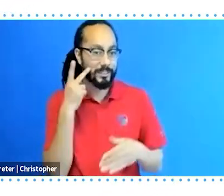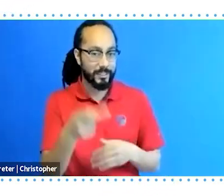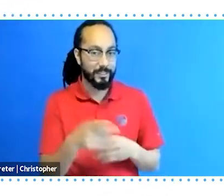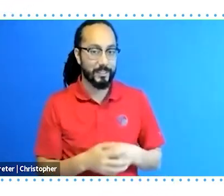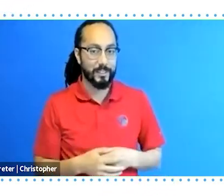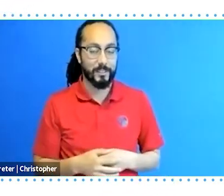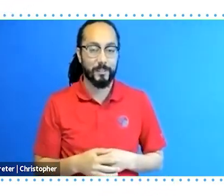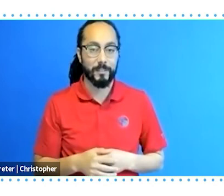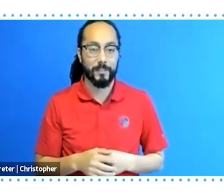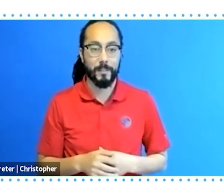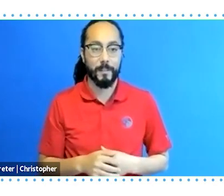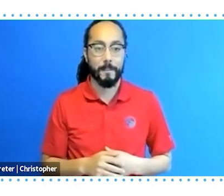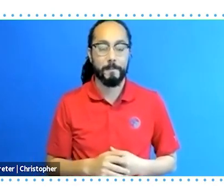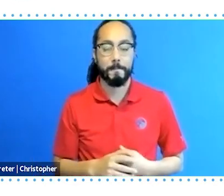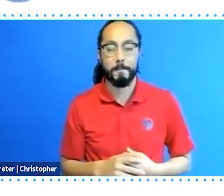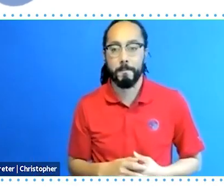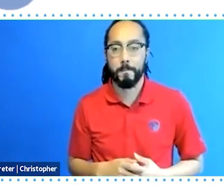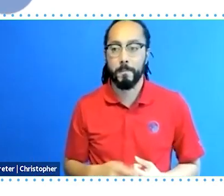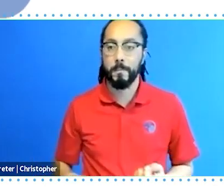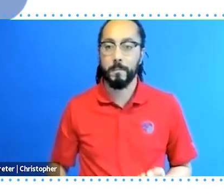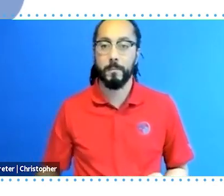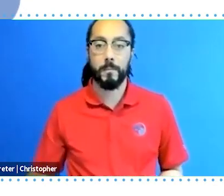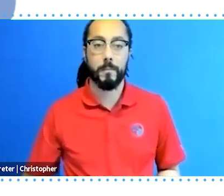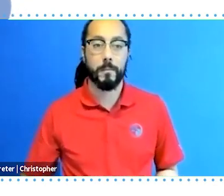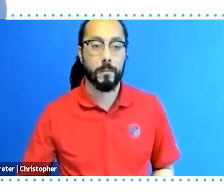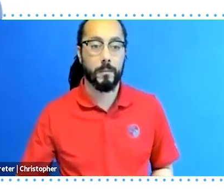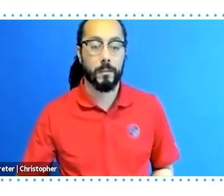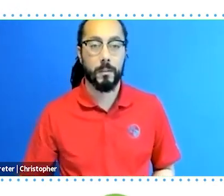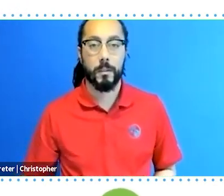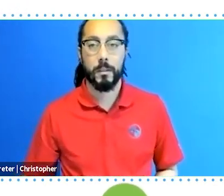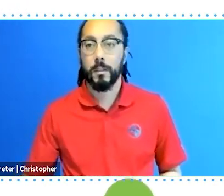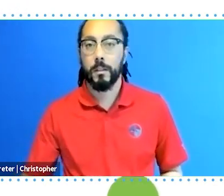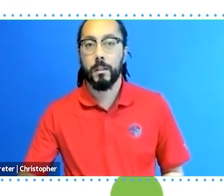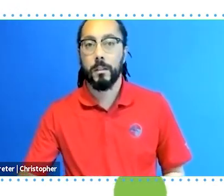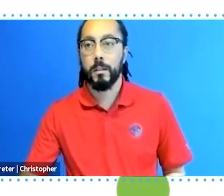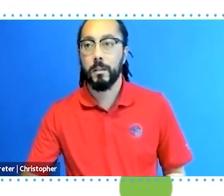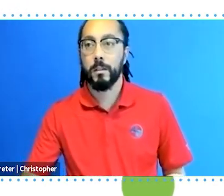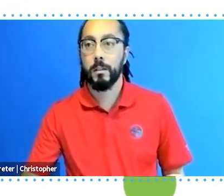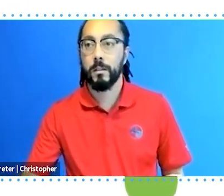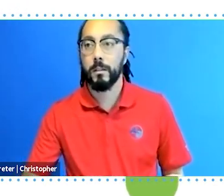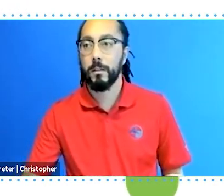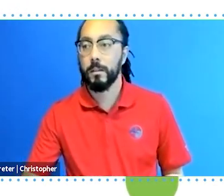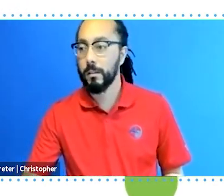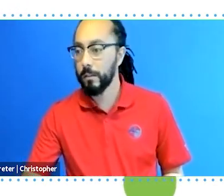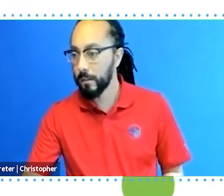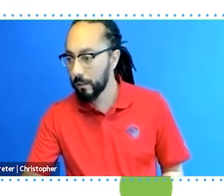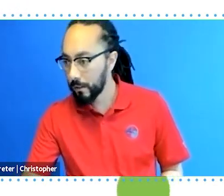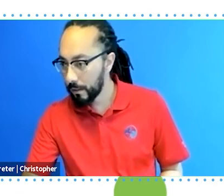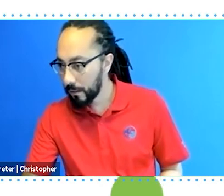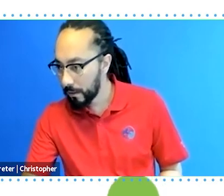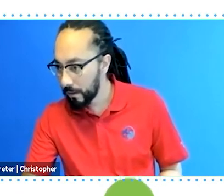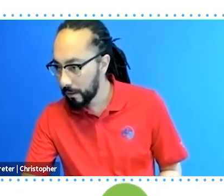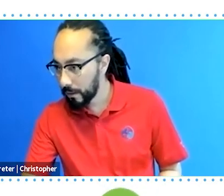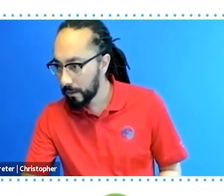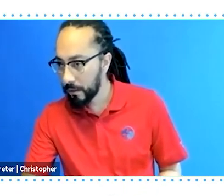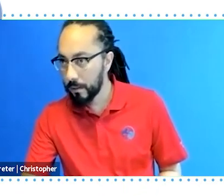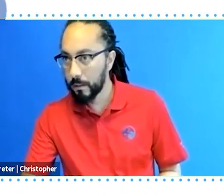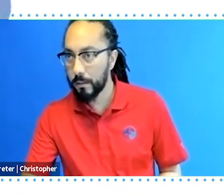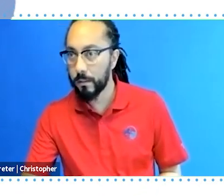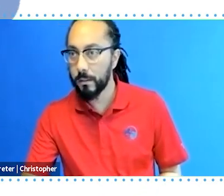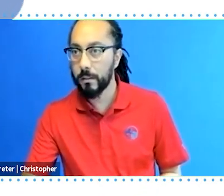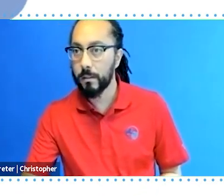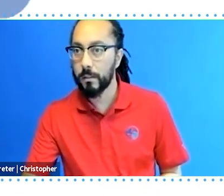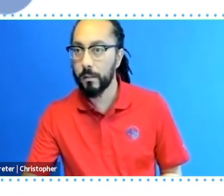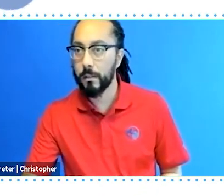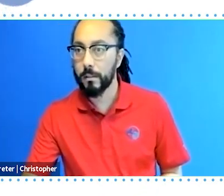noble idea. Here we go. The bubbles are coming in, but I'm going to stop share, and Owais, I'm going to hand you the